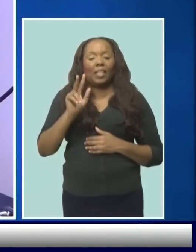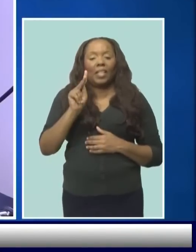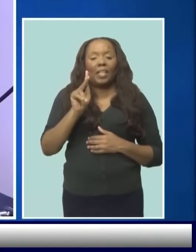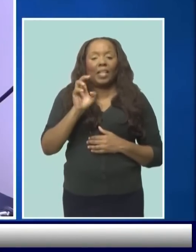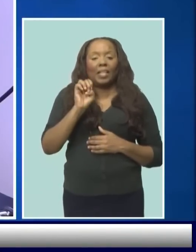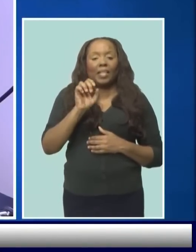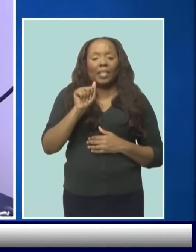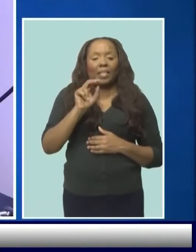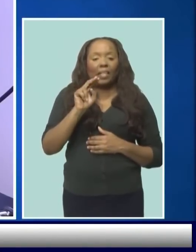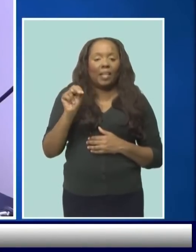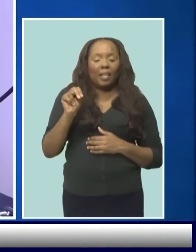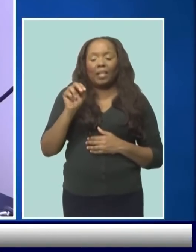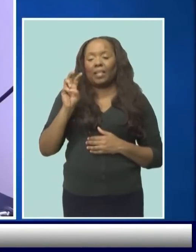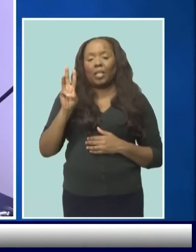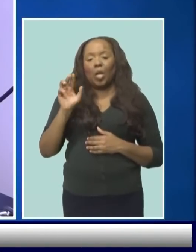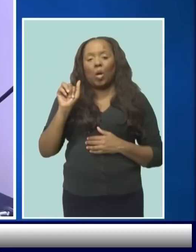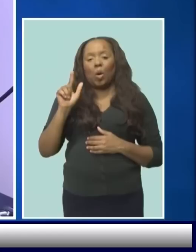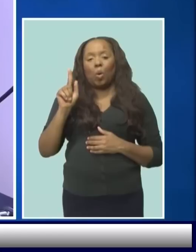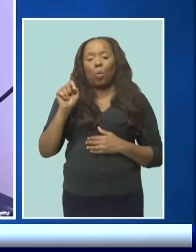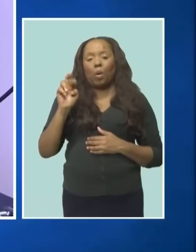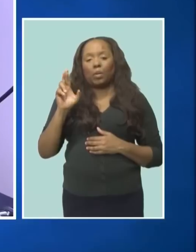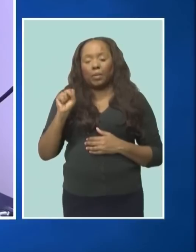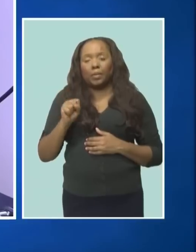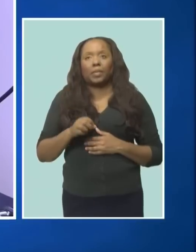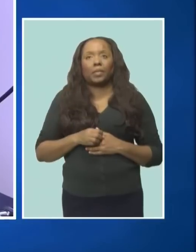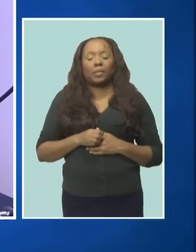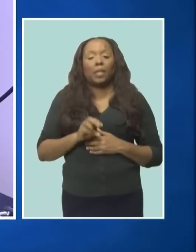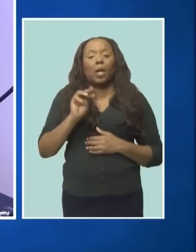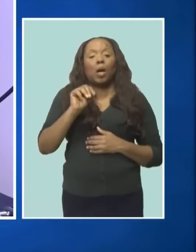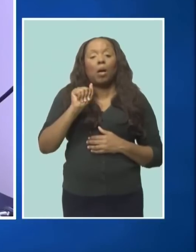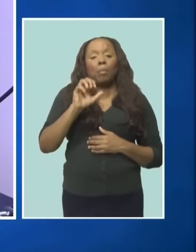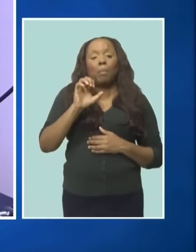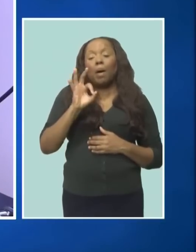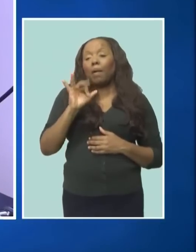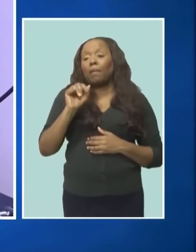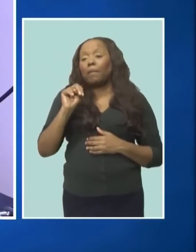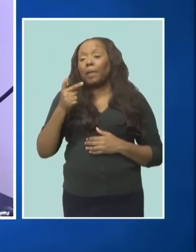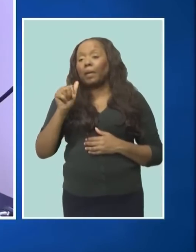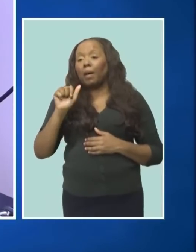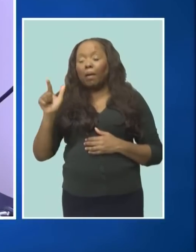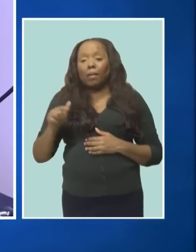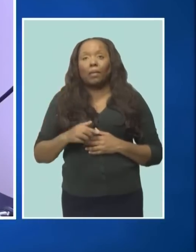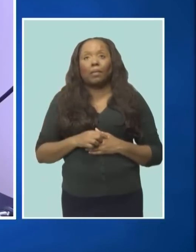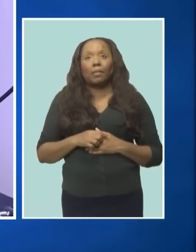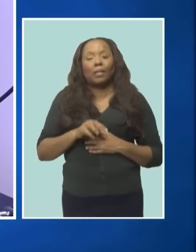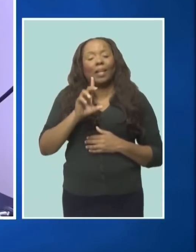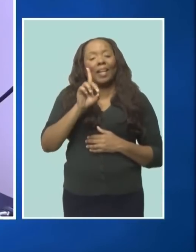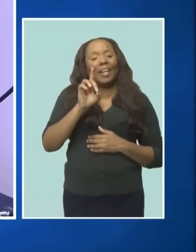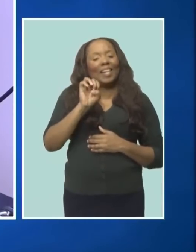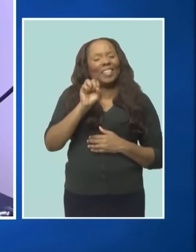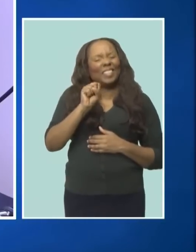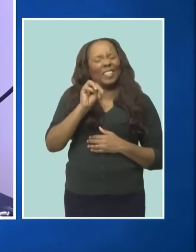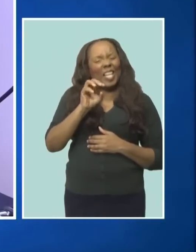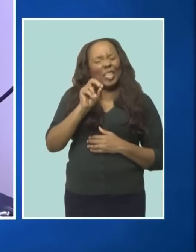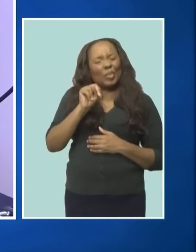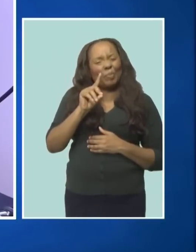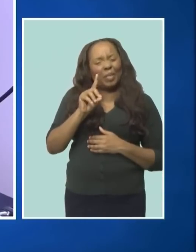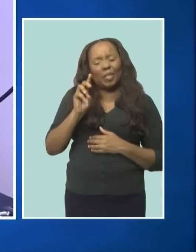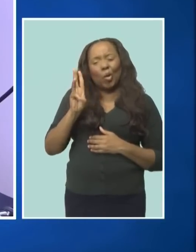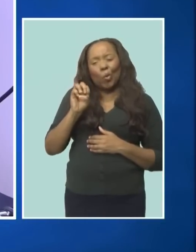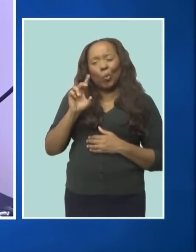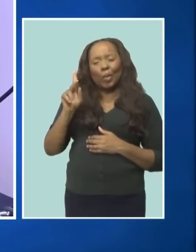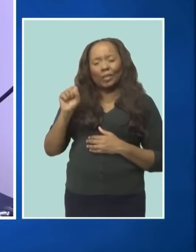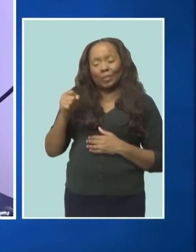Kian Walters, Matt Fingal, Desmond Weeks, Jennifer